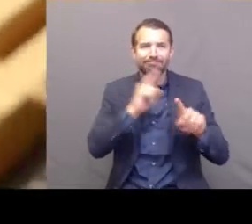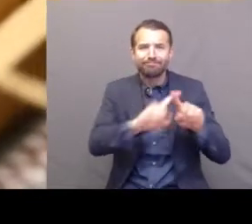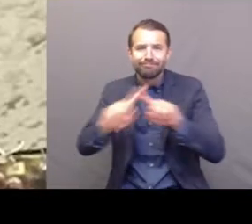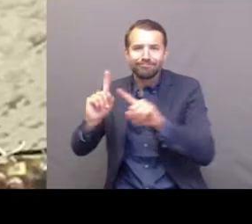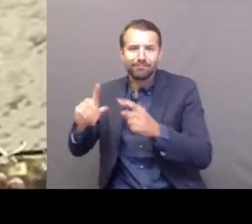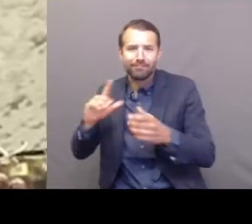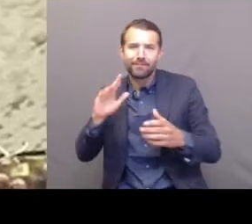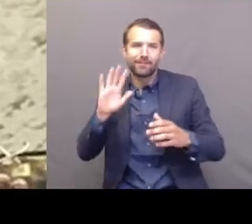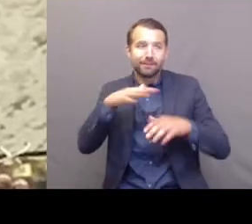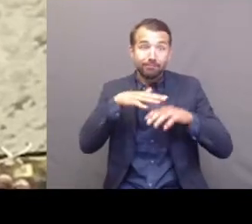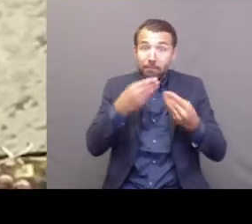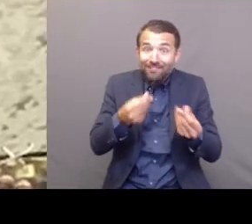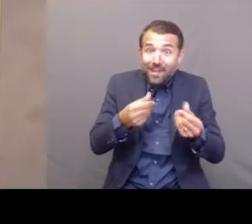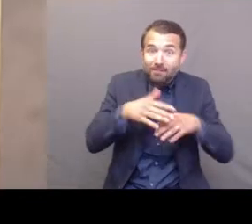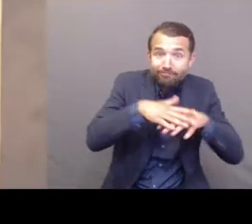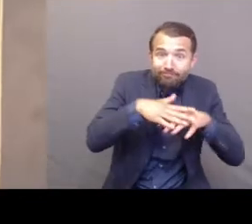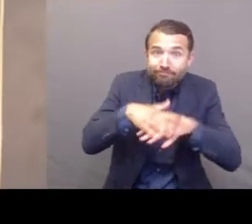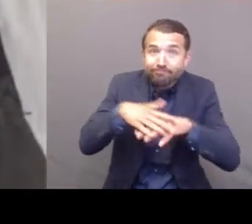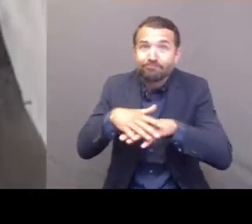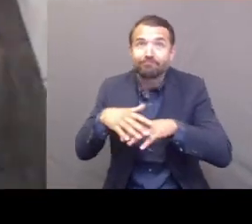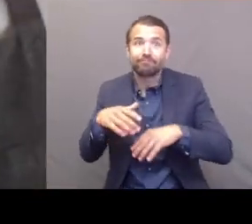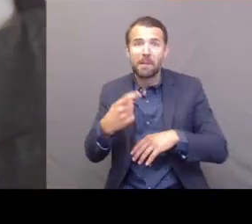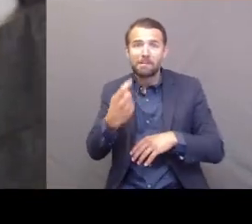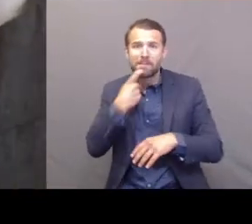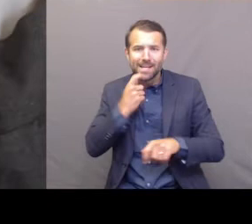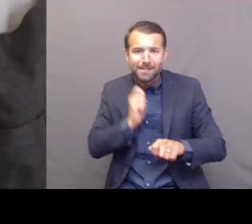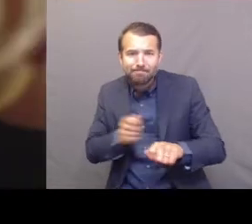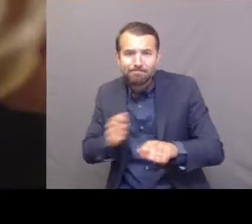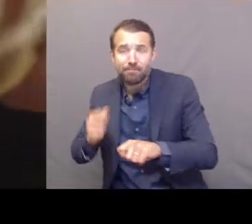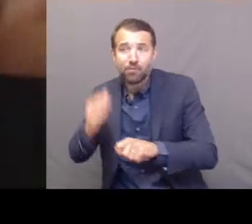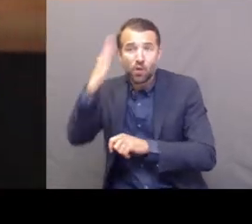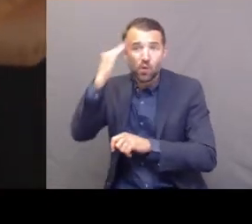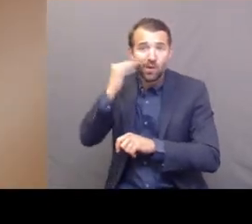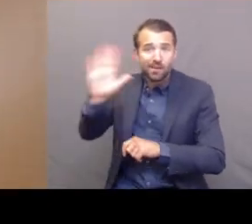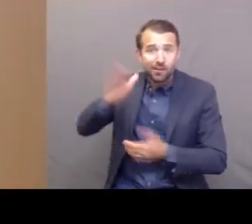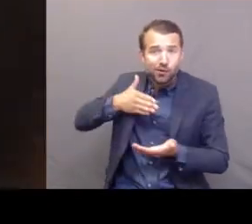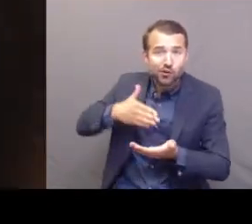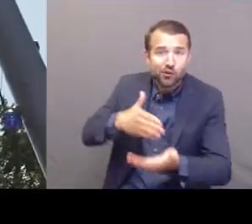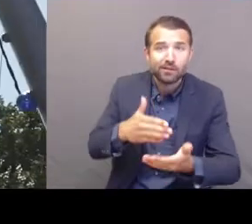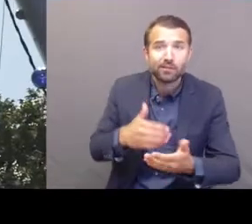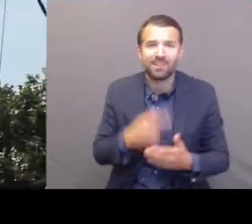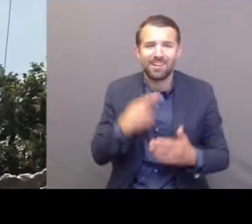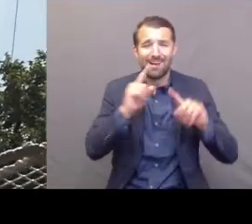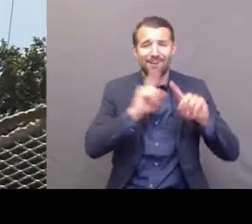dyeing, Senegalese metalsmithing, Korean home cooking, and much, much more.